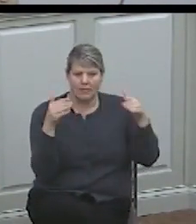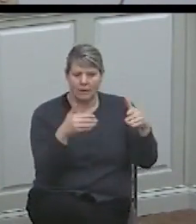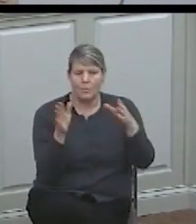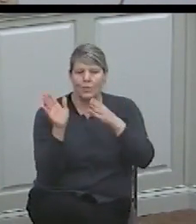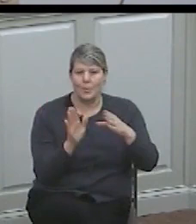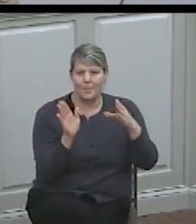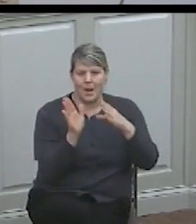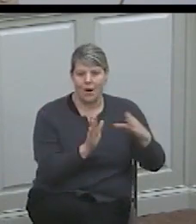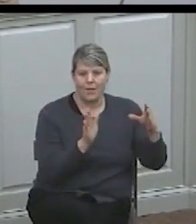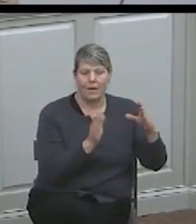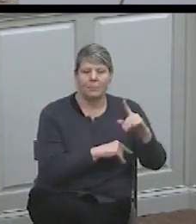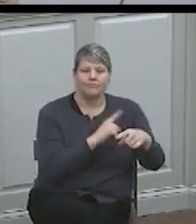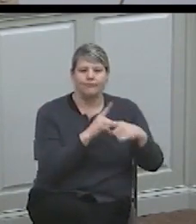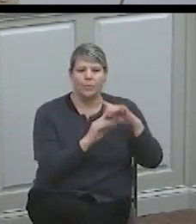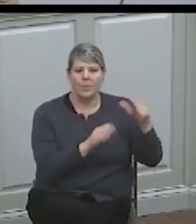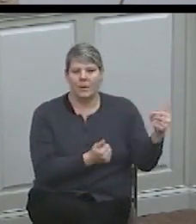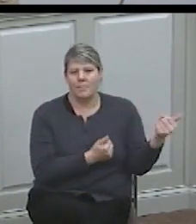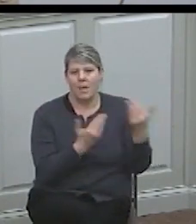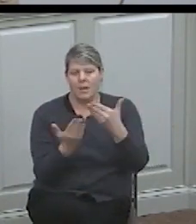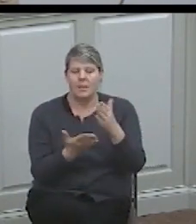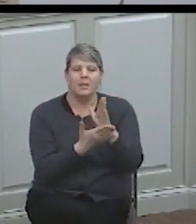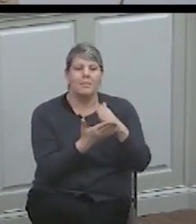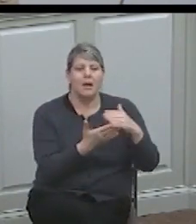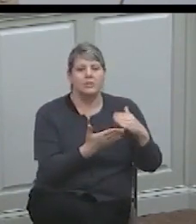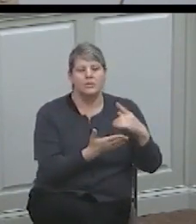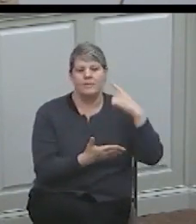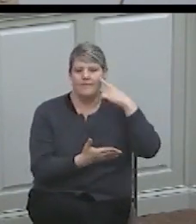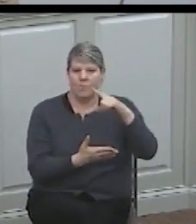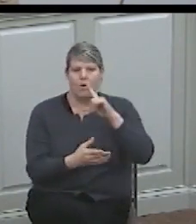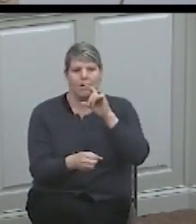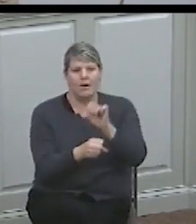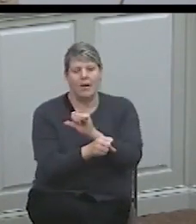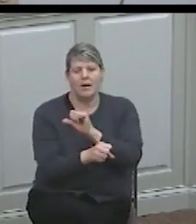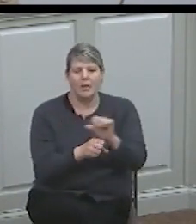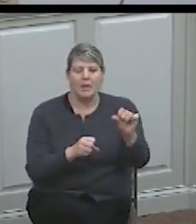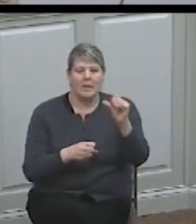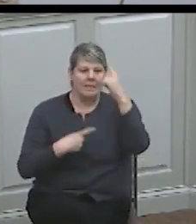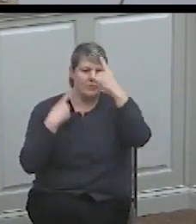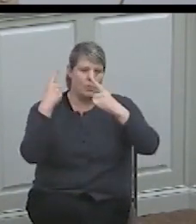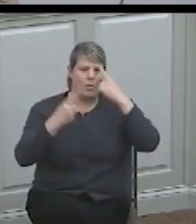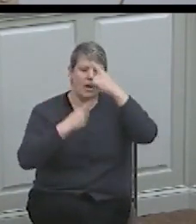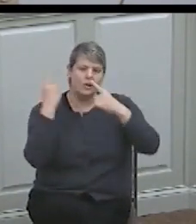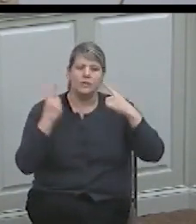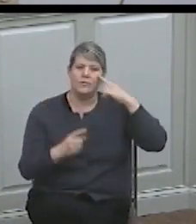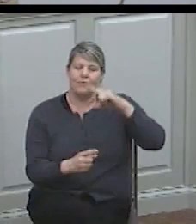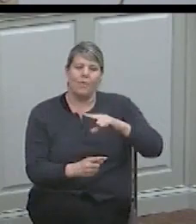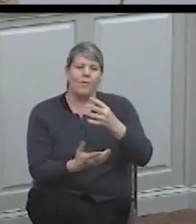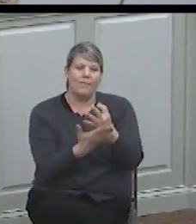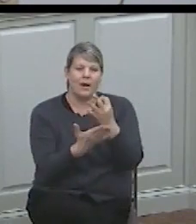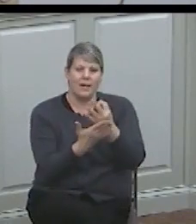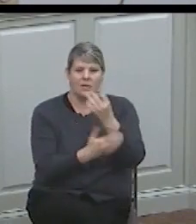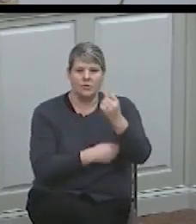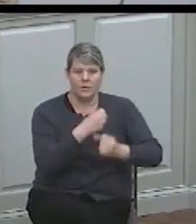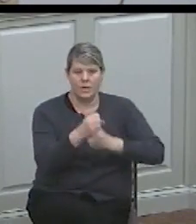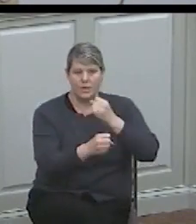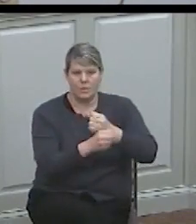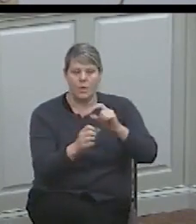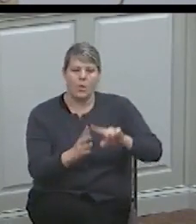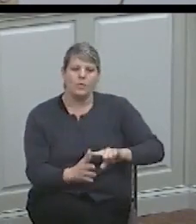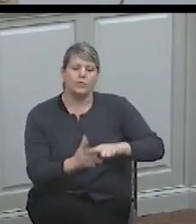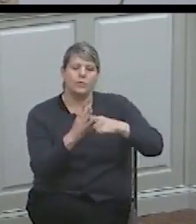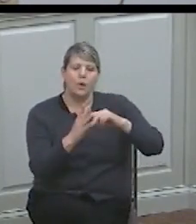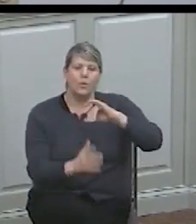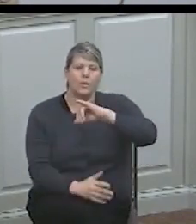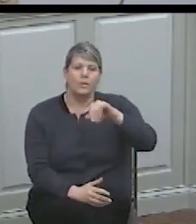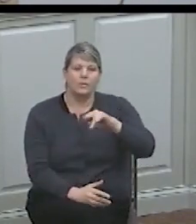and recommending to the city commission a budget for consideration and subsequent adoption for the fiscal year beginning July 1.